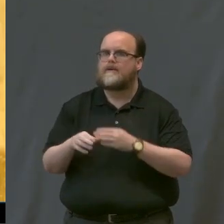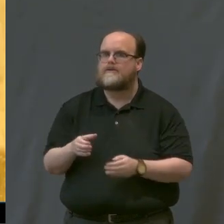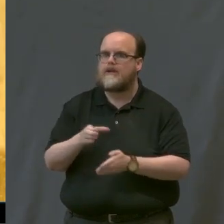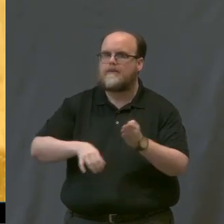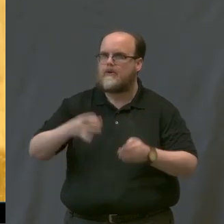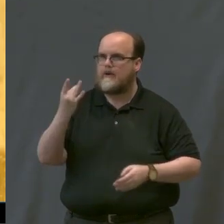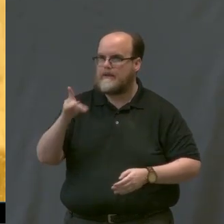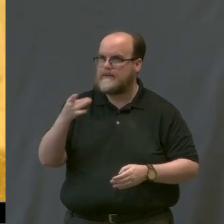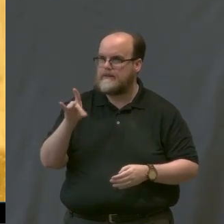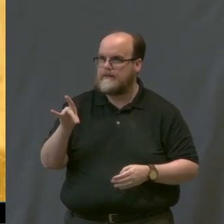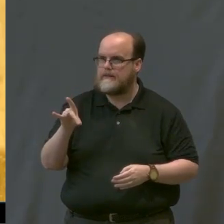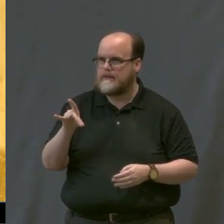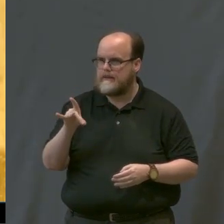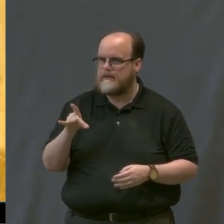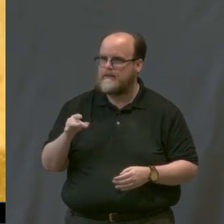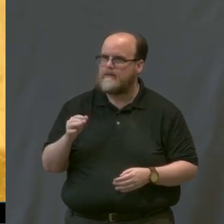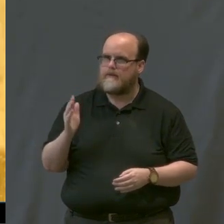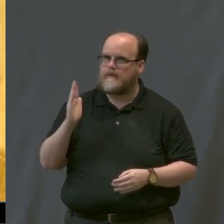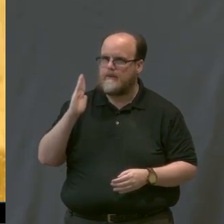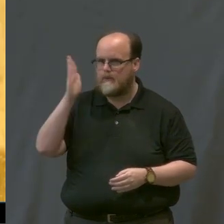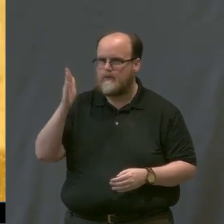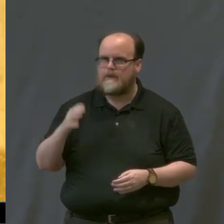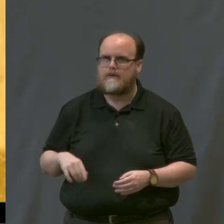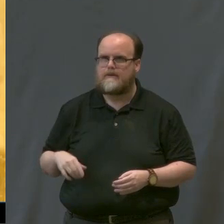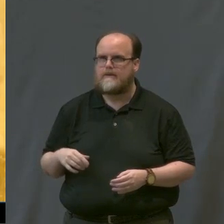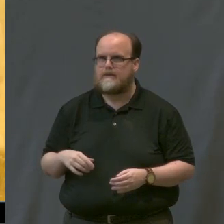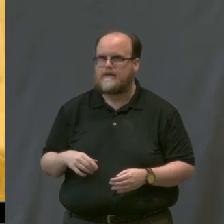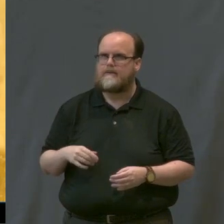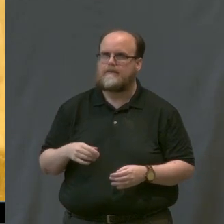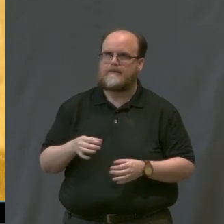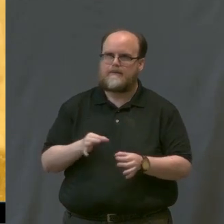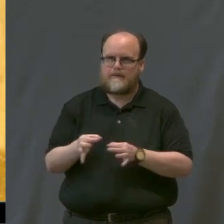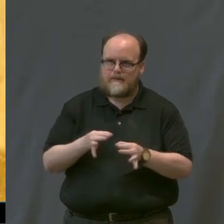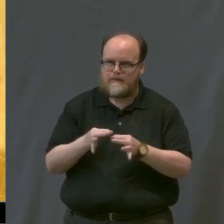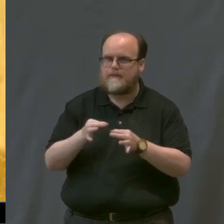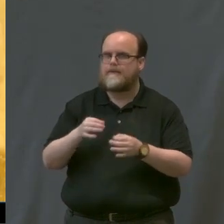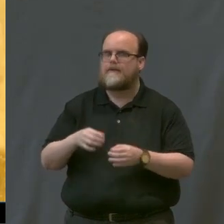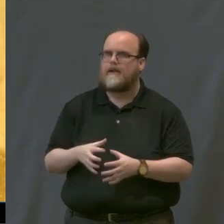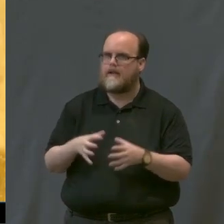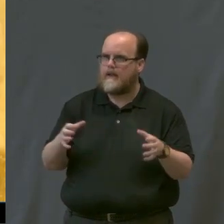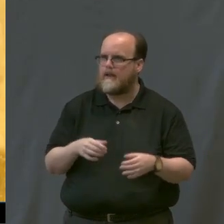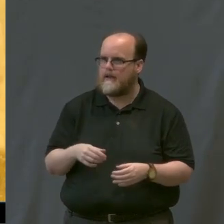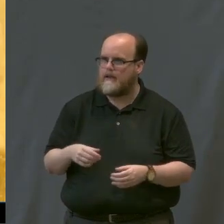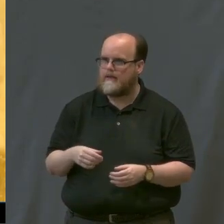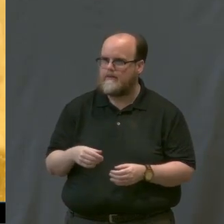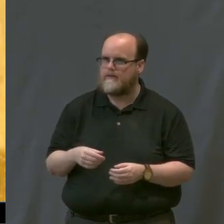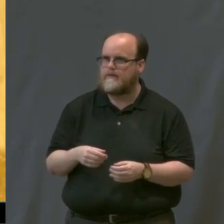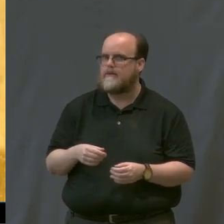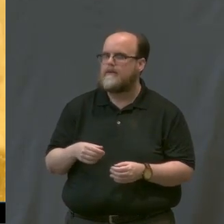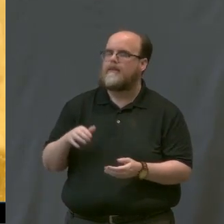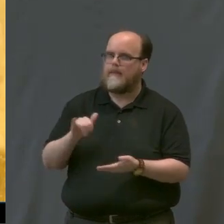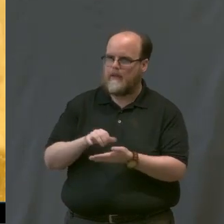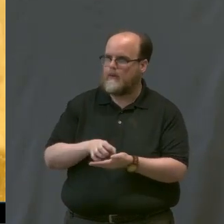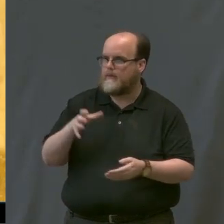chapter 18 is going to go into excruciating detail documenting that wealth. And I'm going to